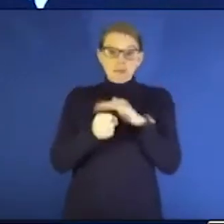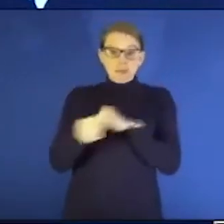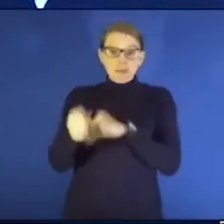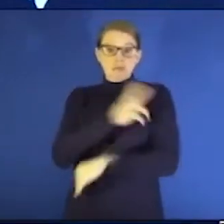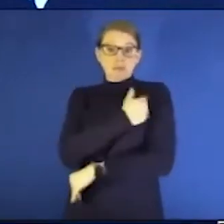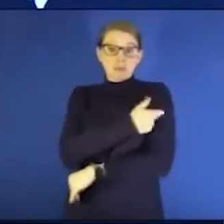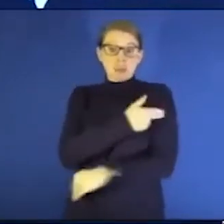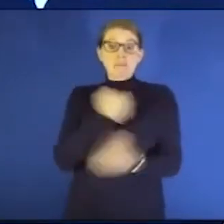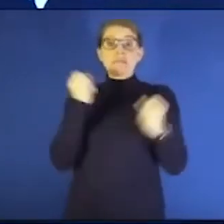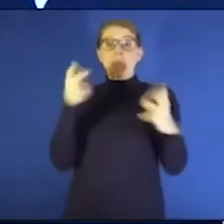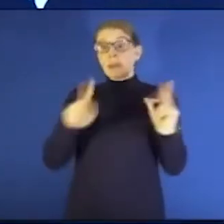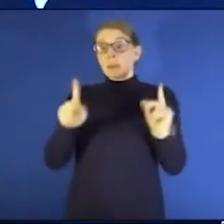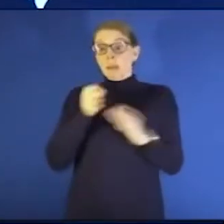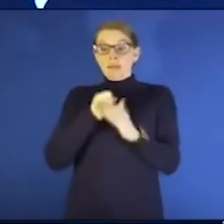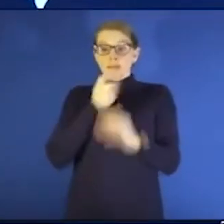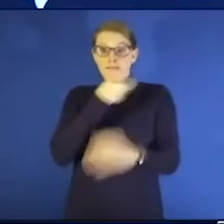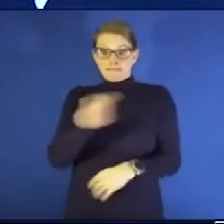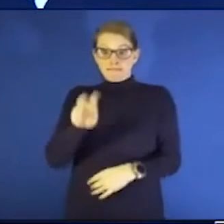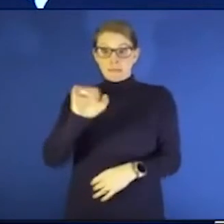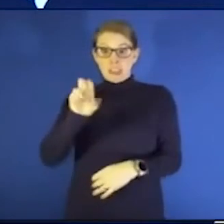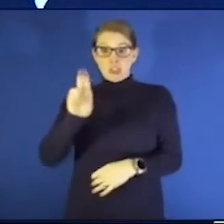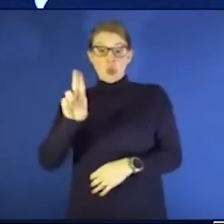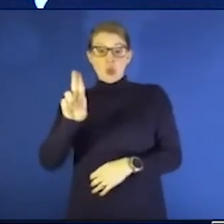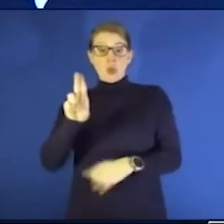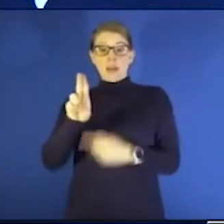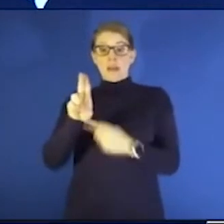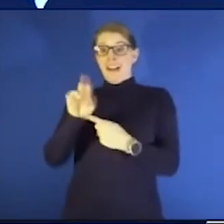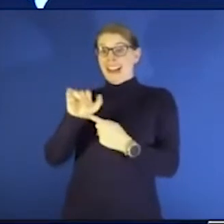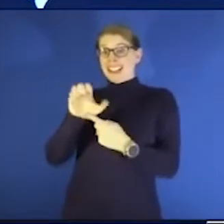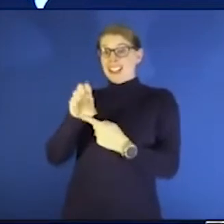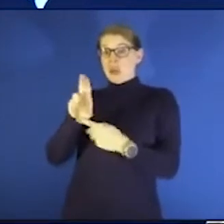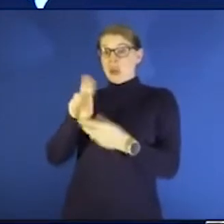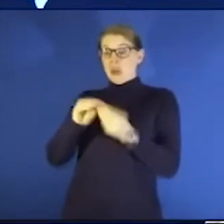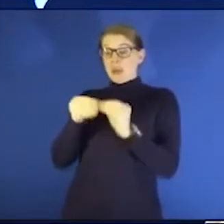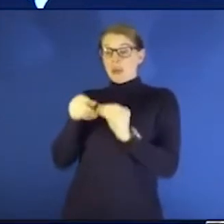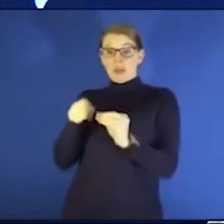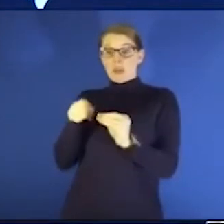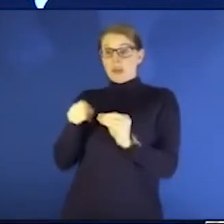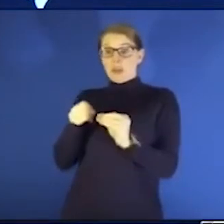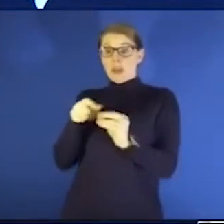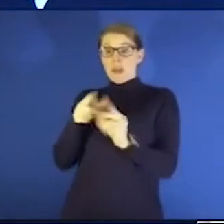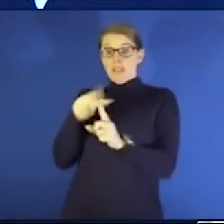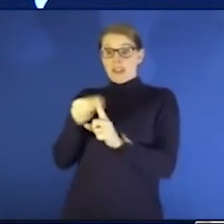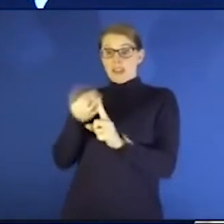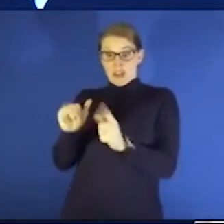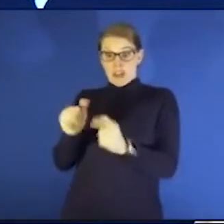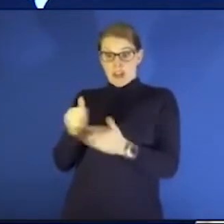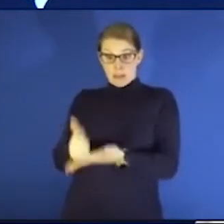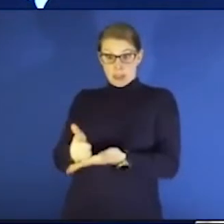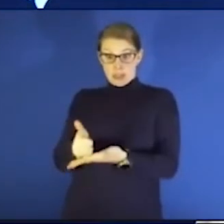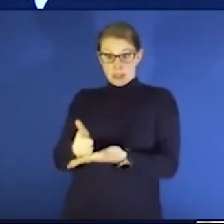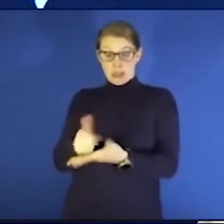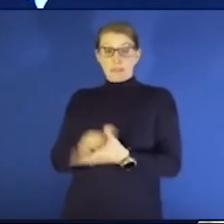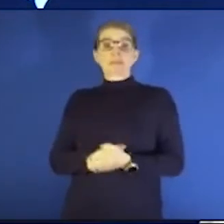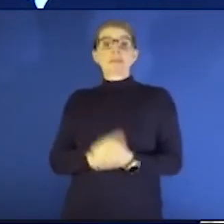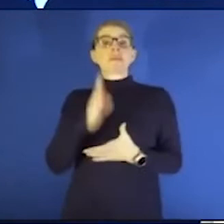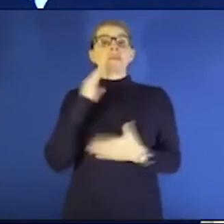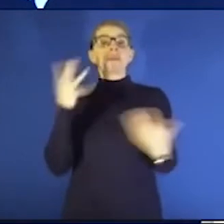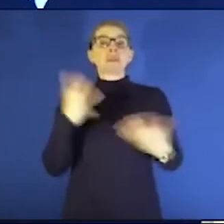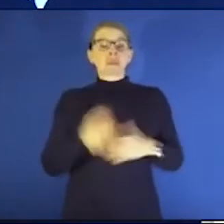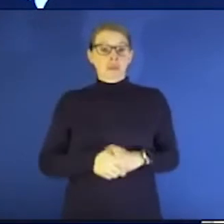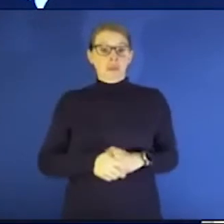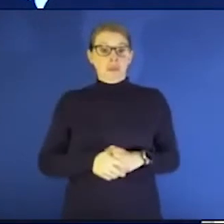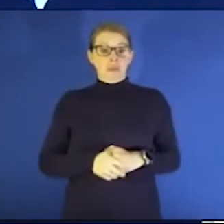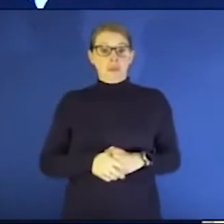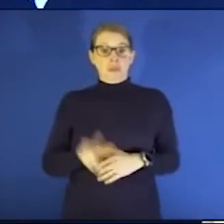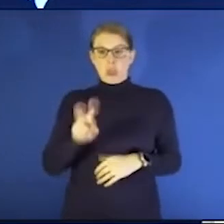ICU. And then if you peel back our ICU numbers and you say, well, was the vaccination still helping? Here's what we know. Of our 22 or